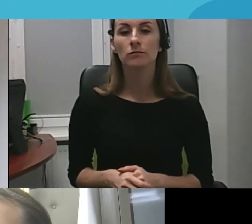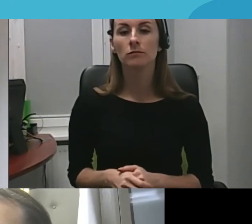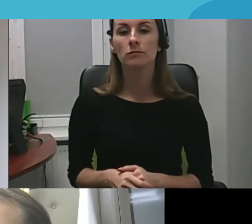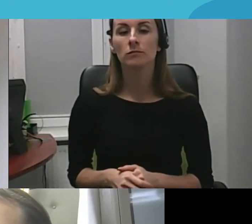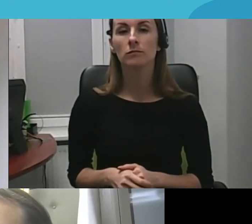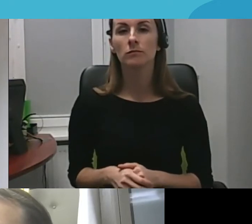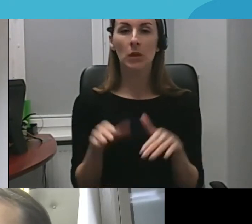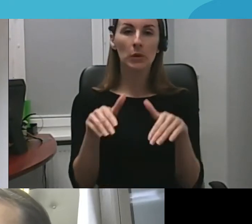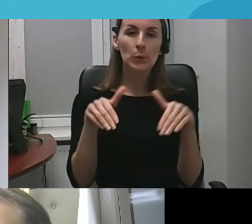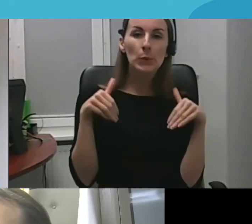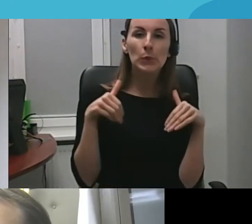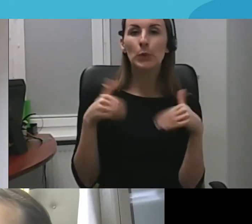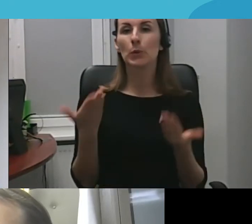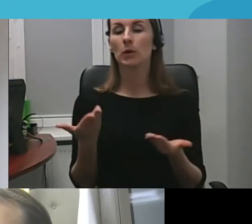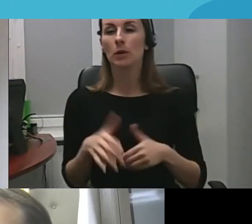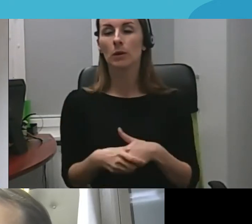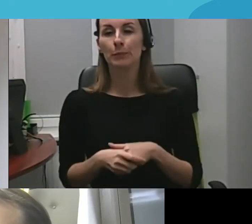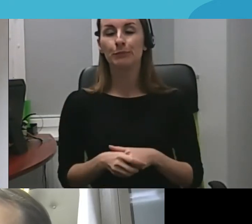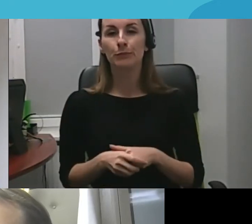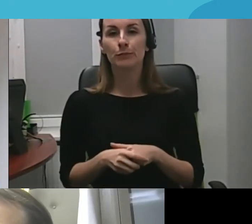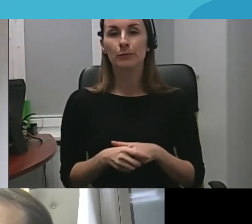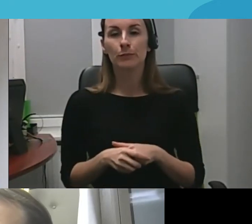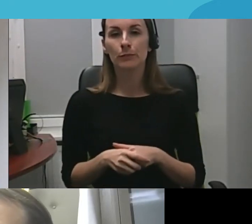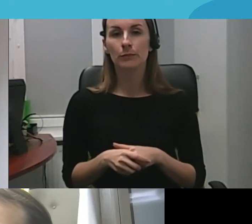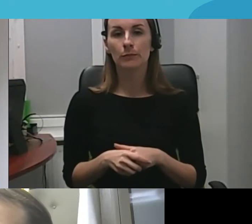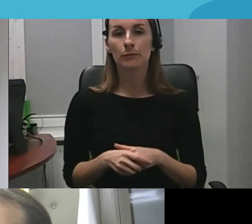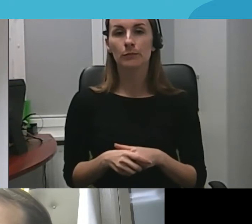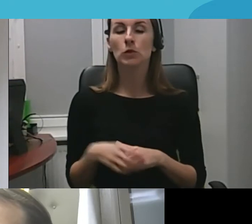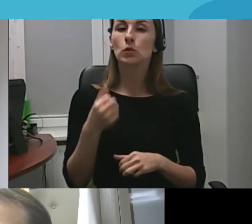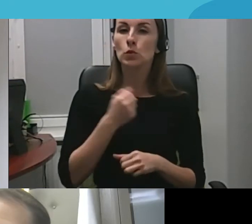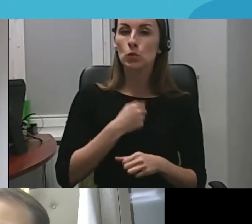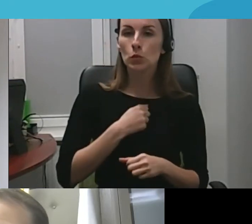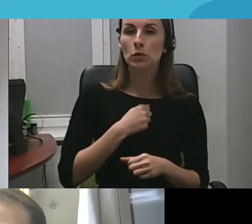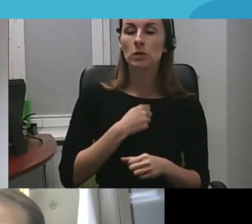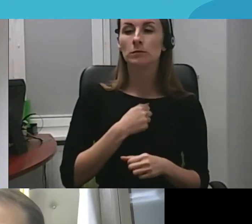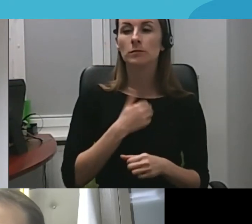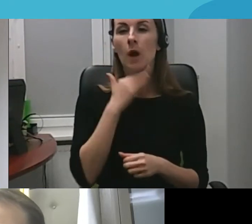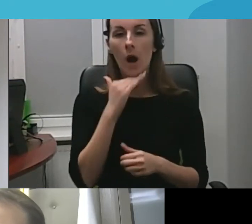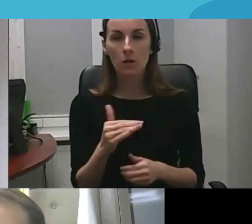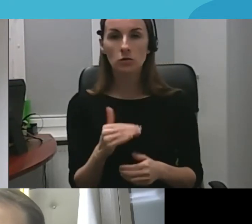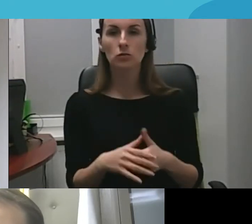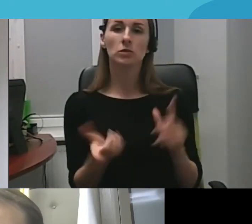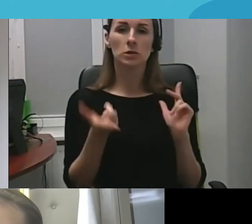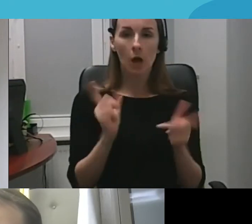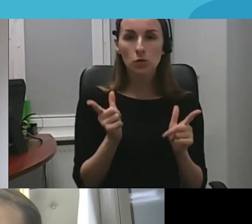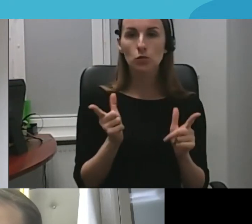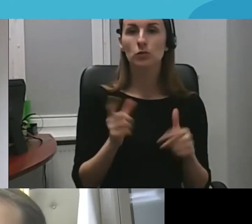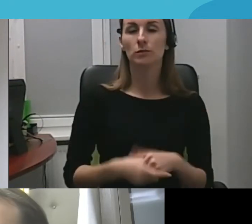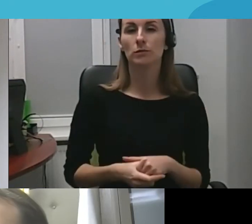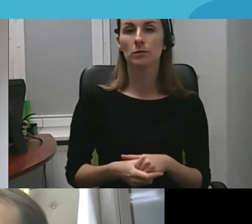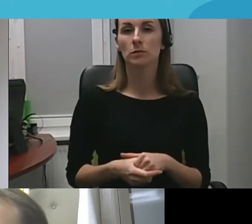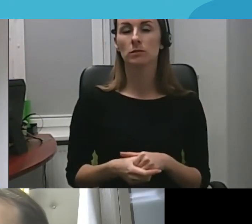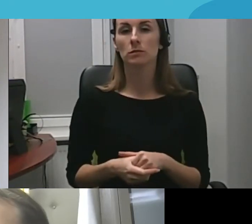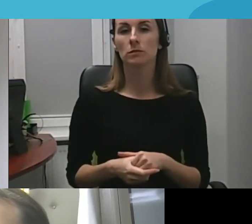elements in the concept of judicial authorities or in the concept of the court. So we can